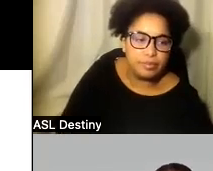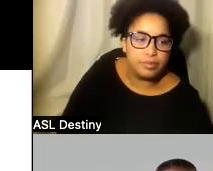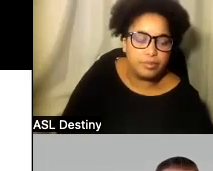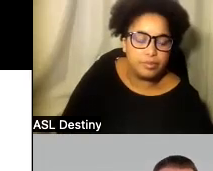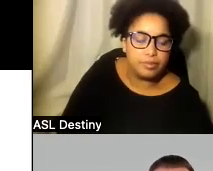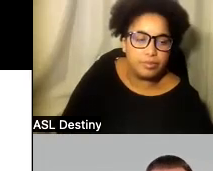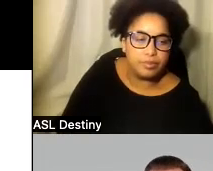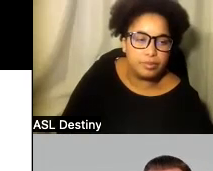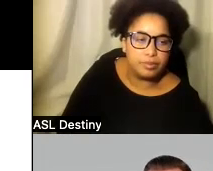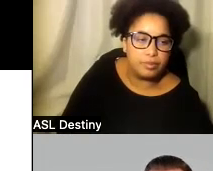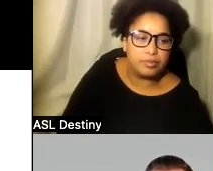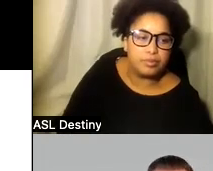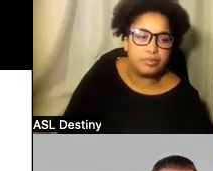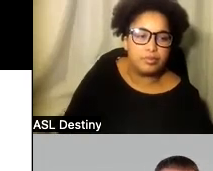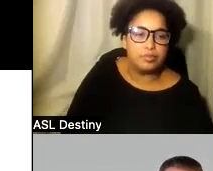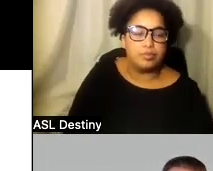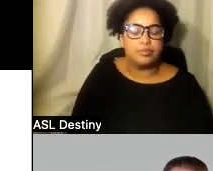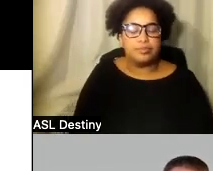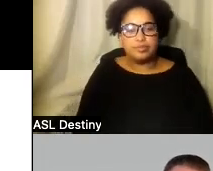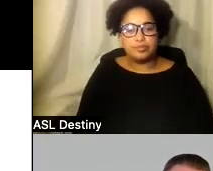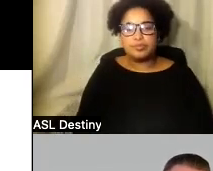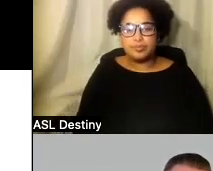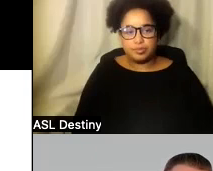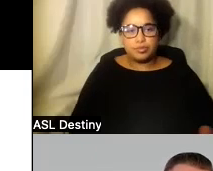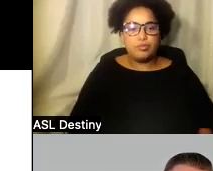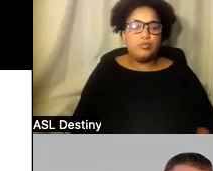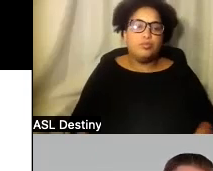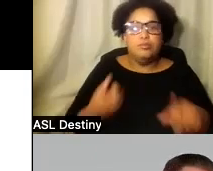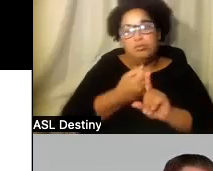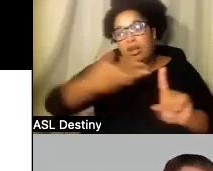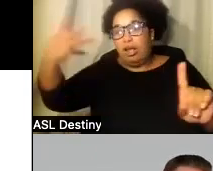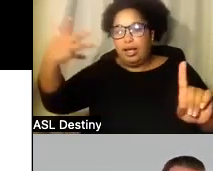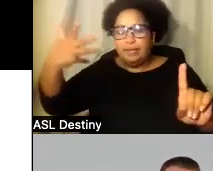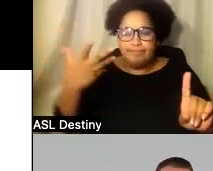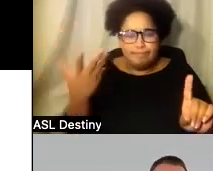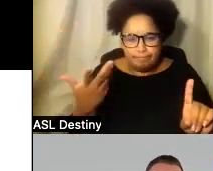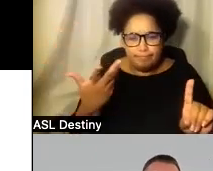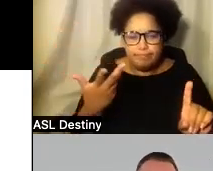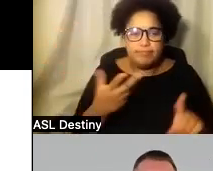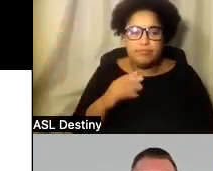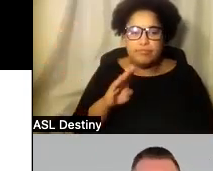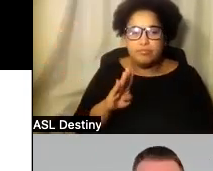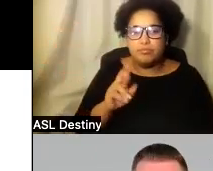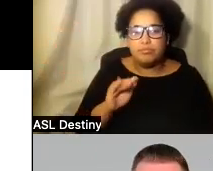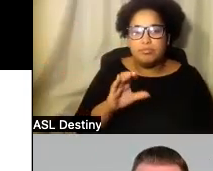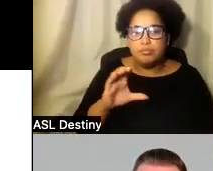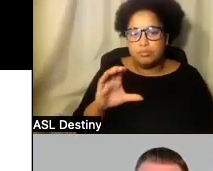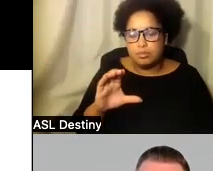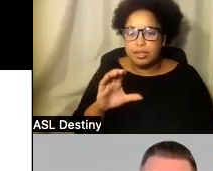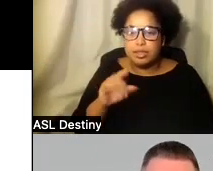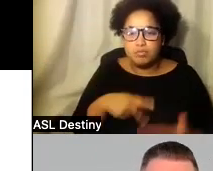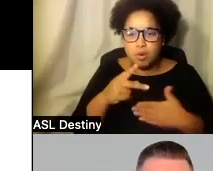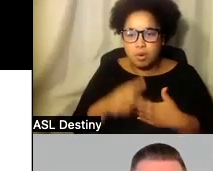So this one right here, I think that I'm not going to talk a lot about this because the BRIC program, again, is not something